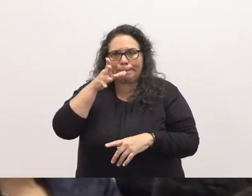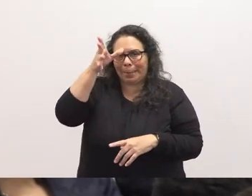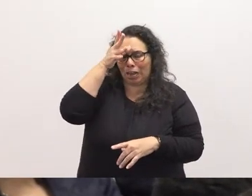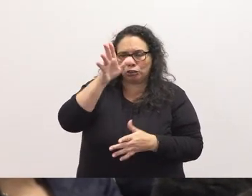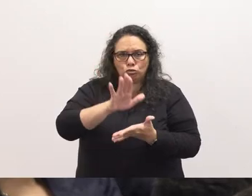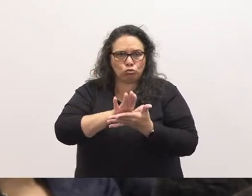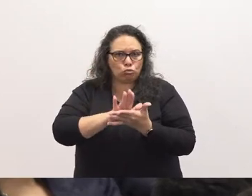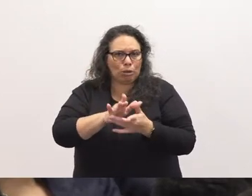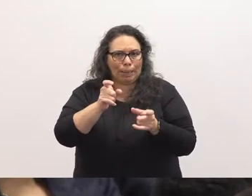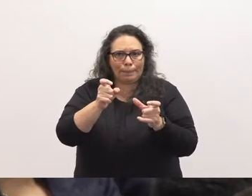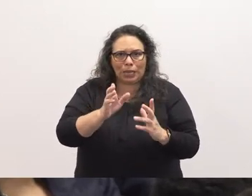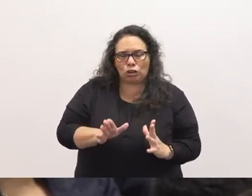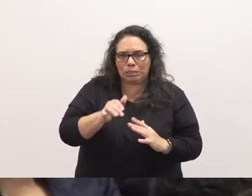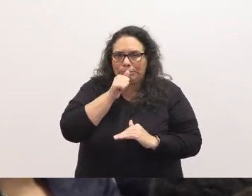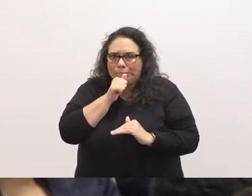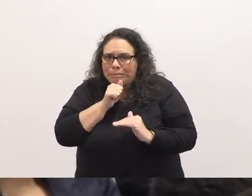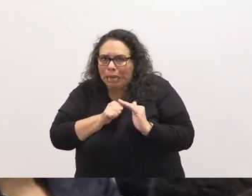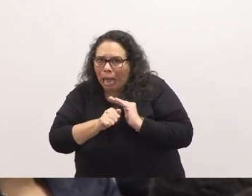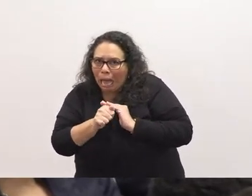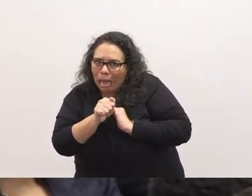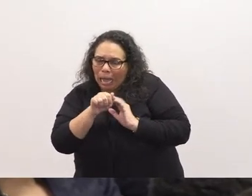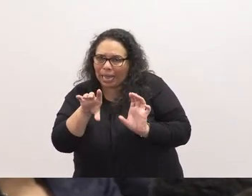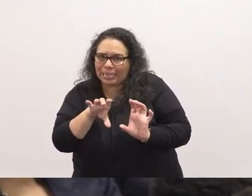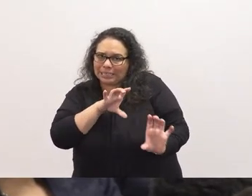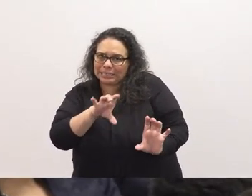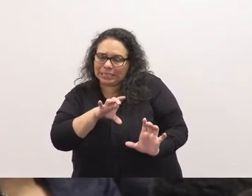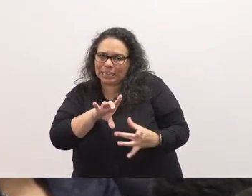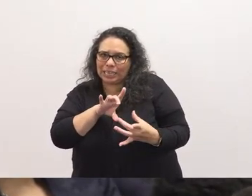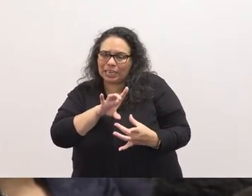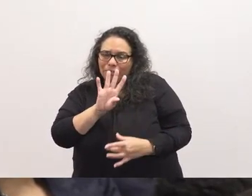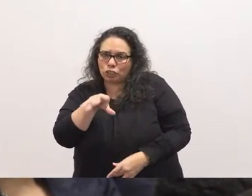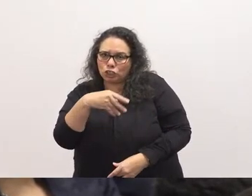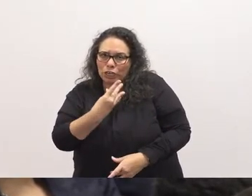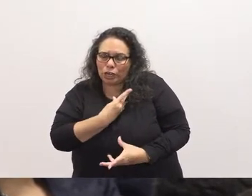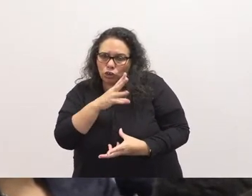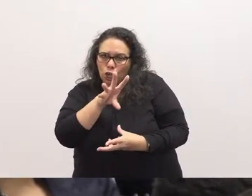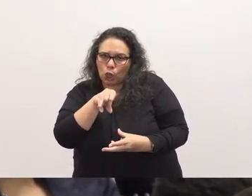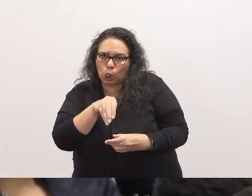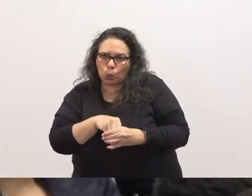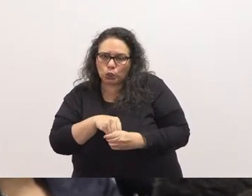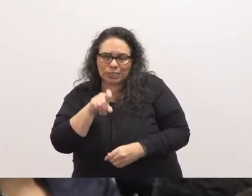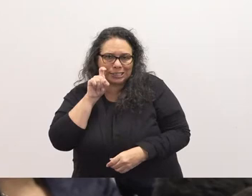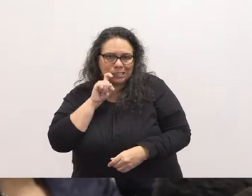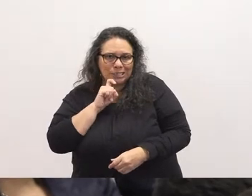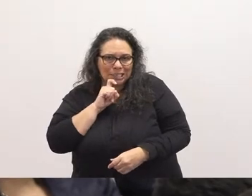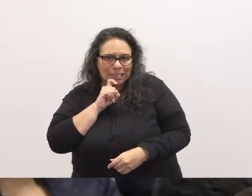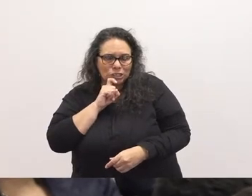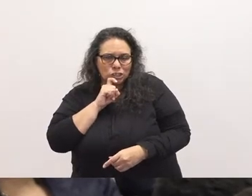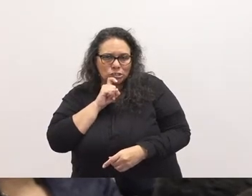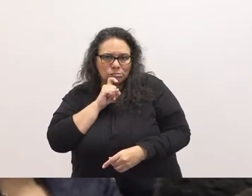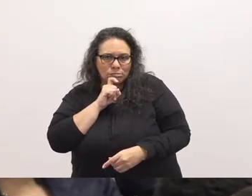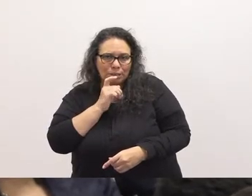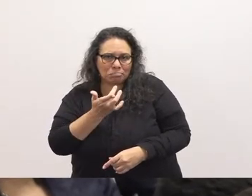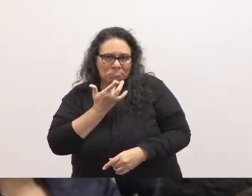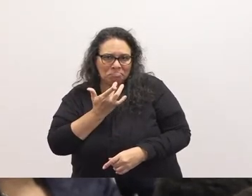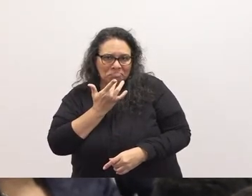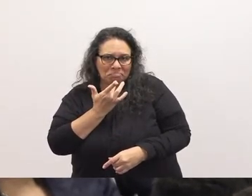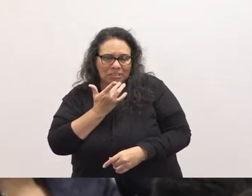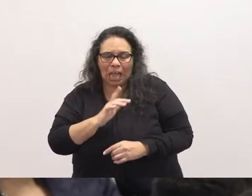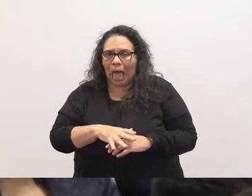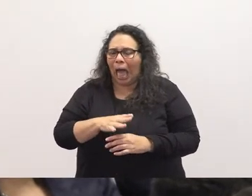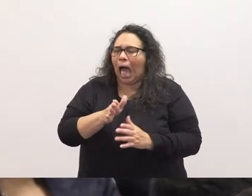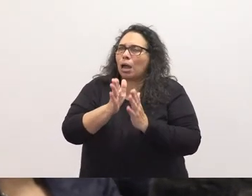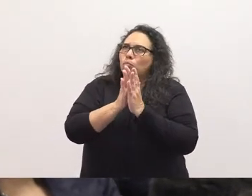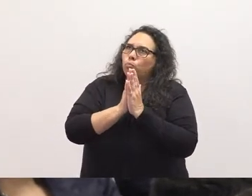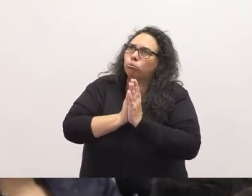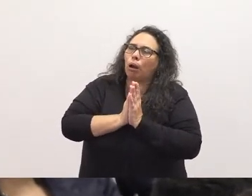and conceal activities related to gender inclusion and sexual orientation from them. I pray and I